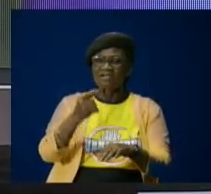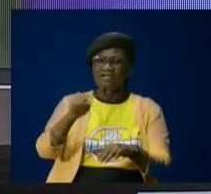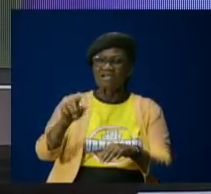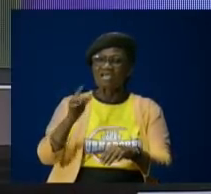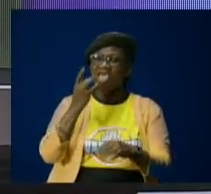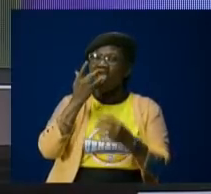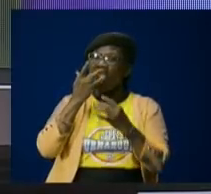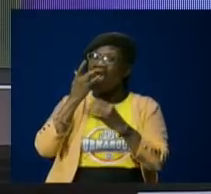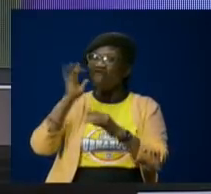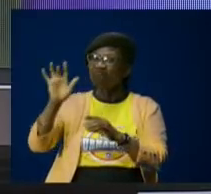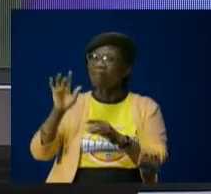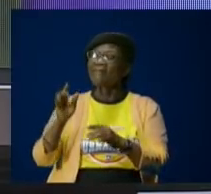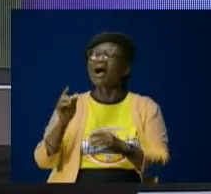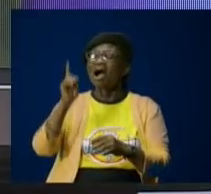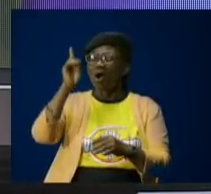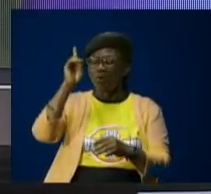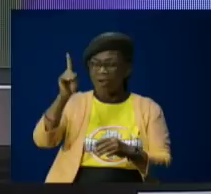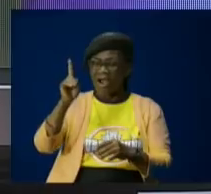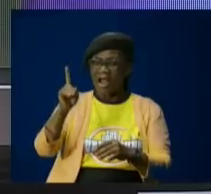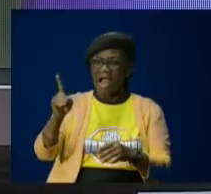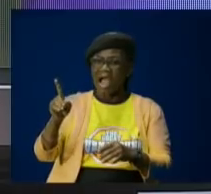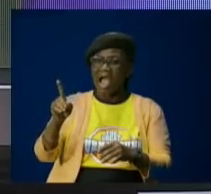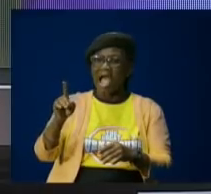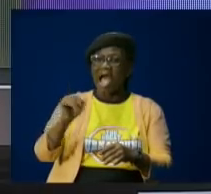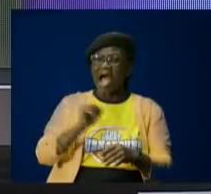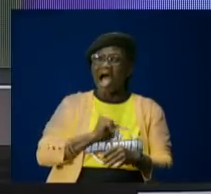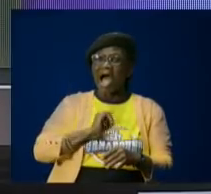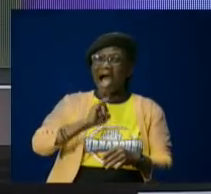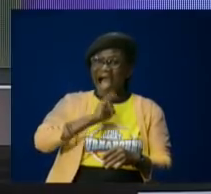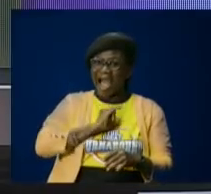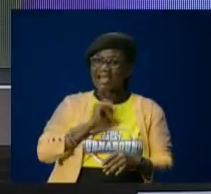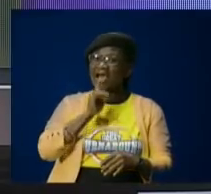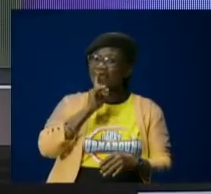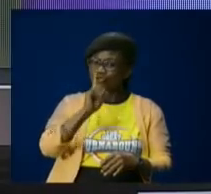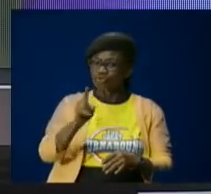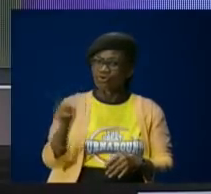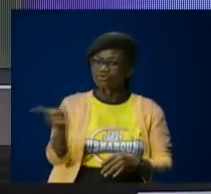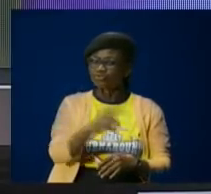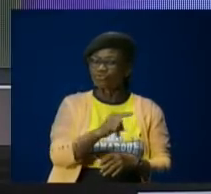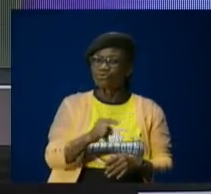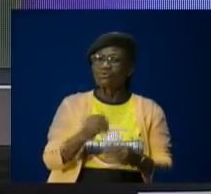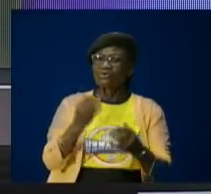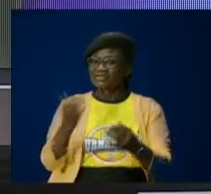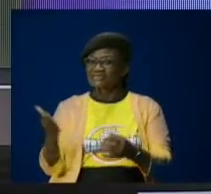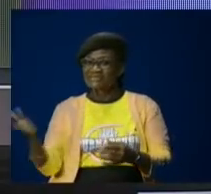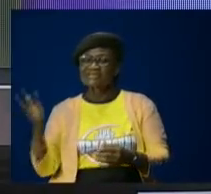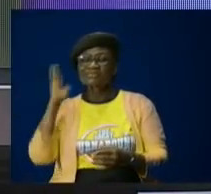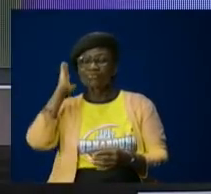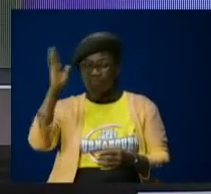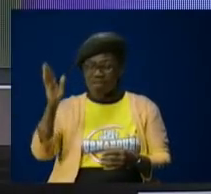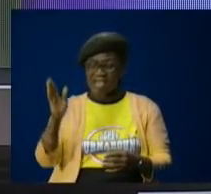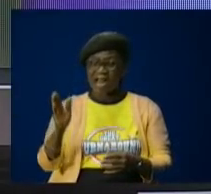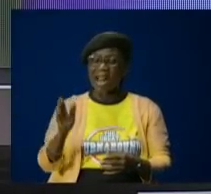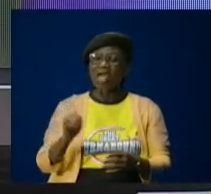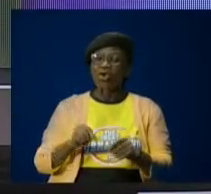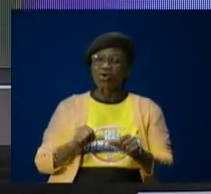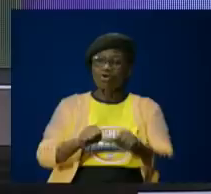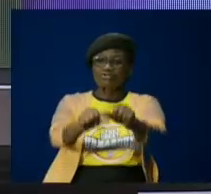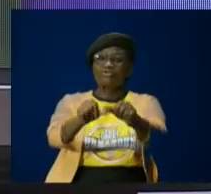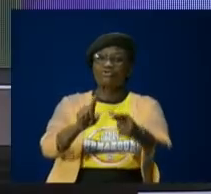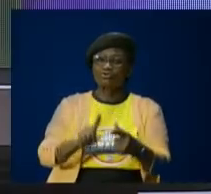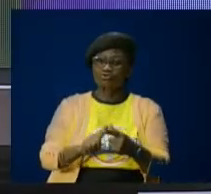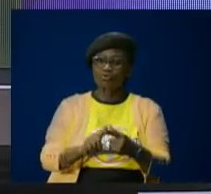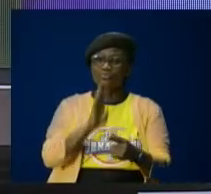And I can assure you, things will continue to get better and better for you. In Jesus' mighty name.